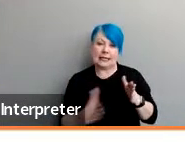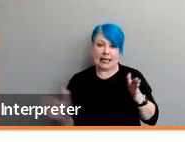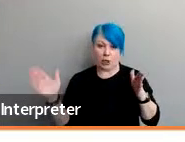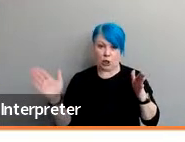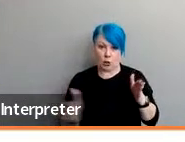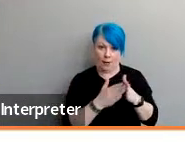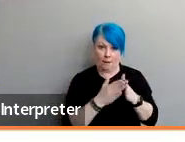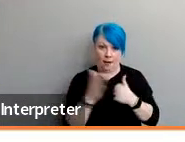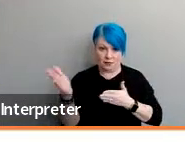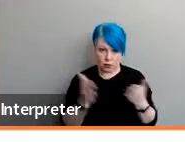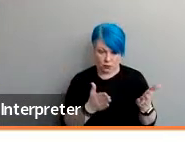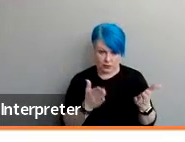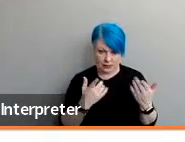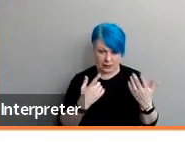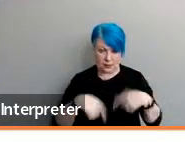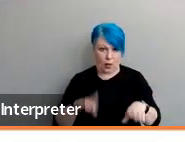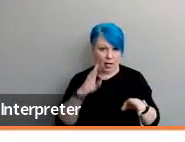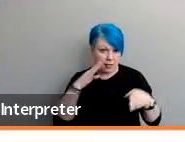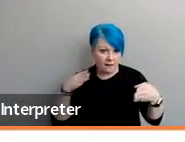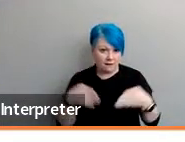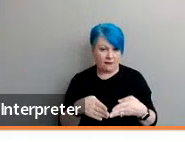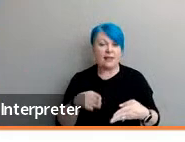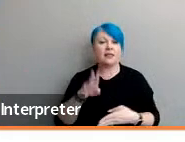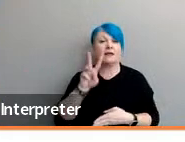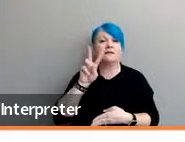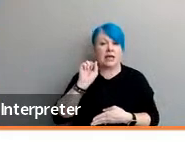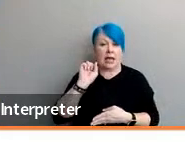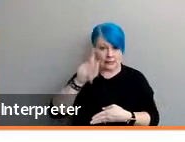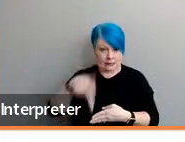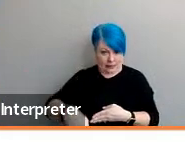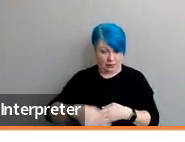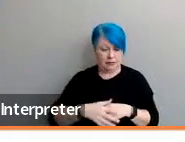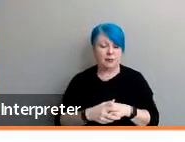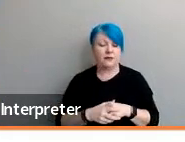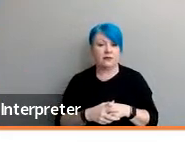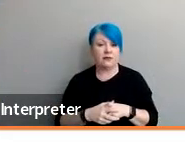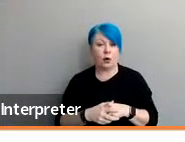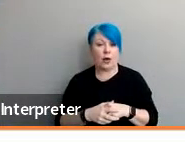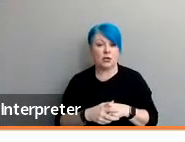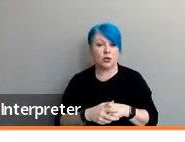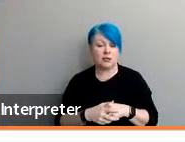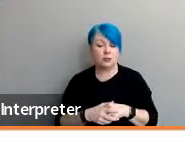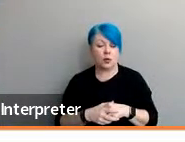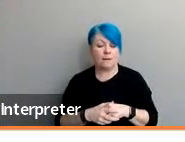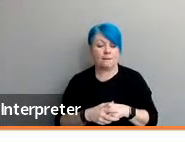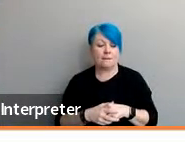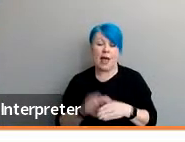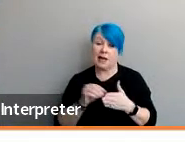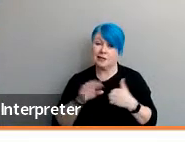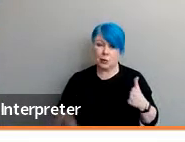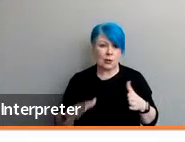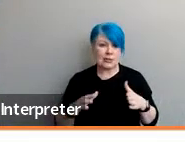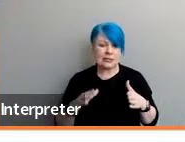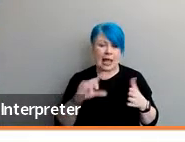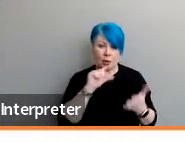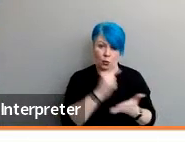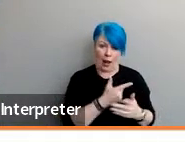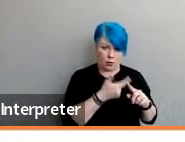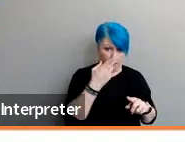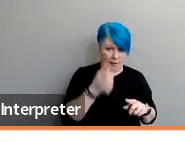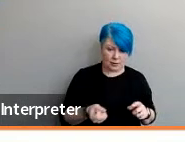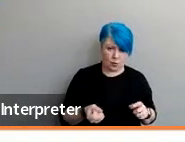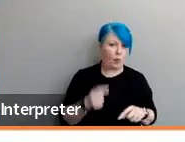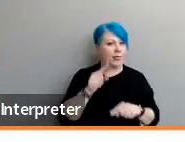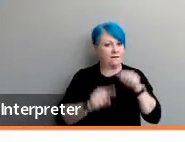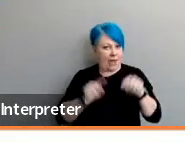services while in the vocational skills program. And really, students can come out of high school with various skill sets and in